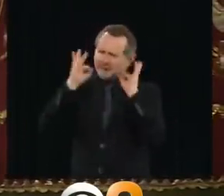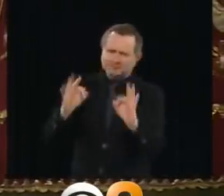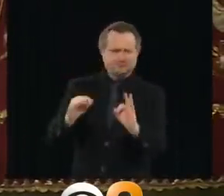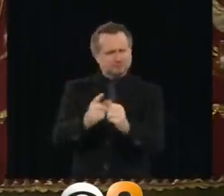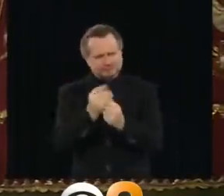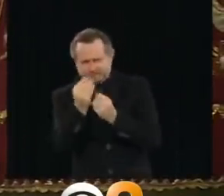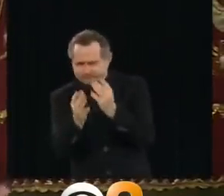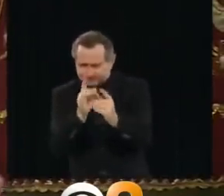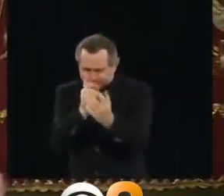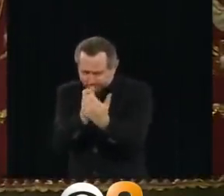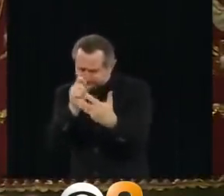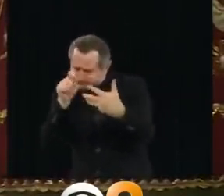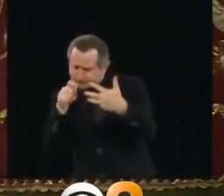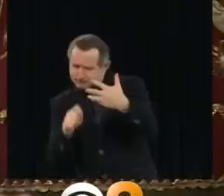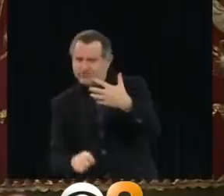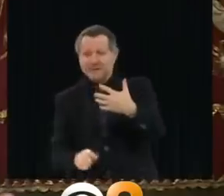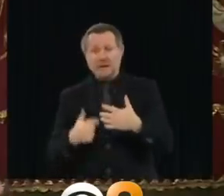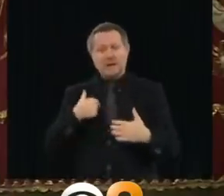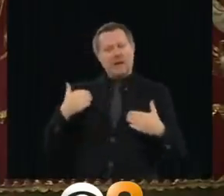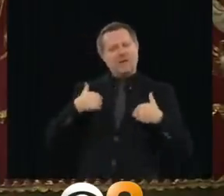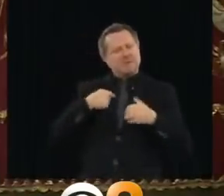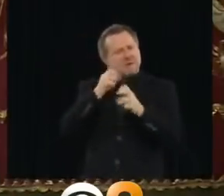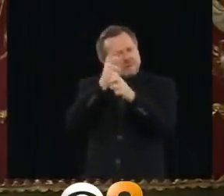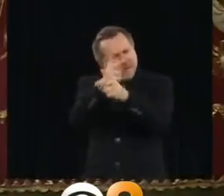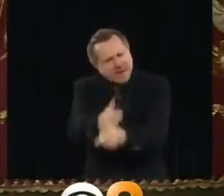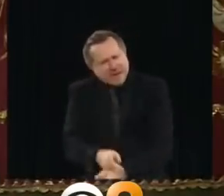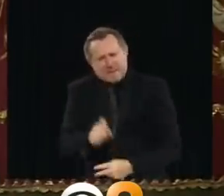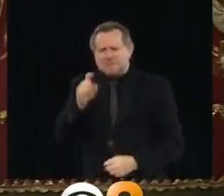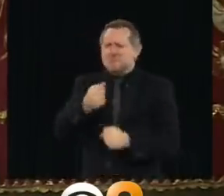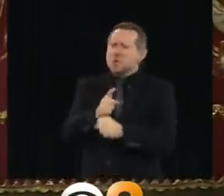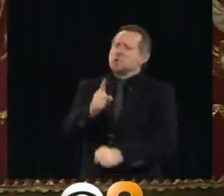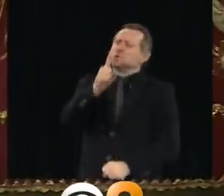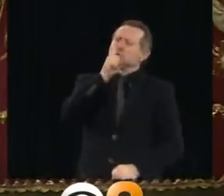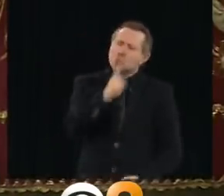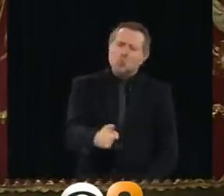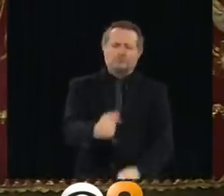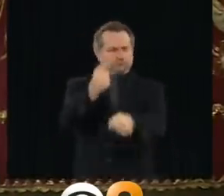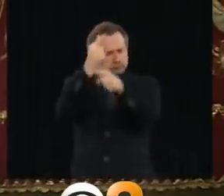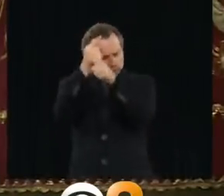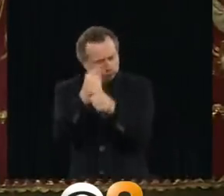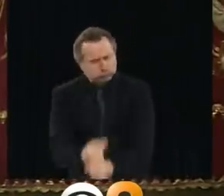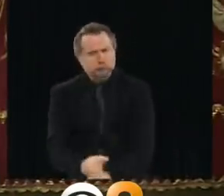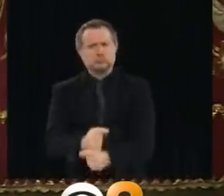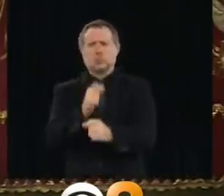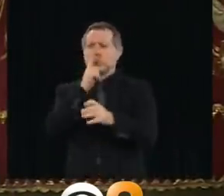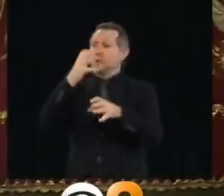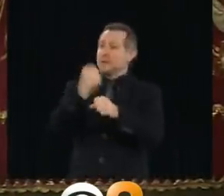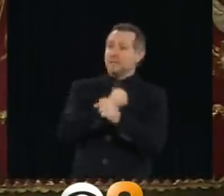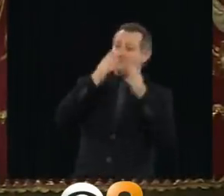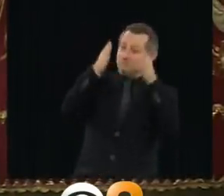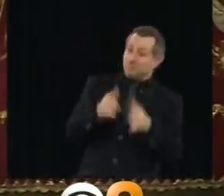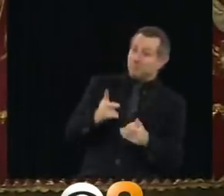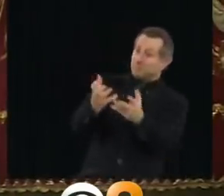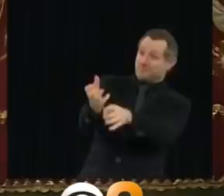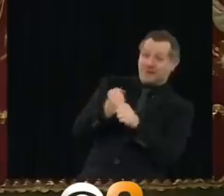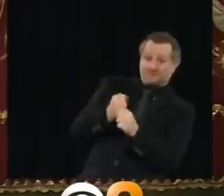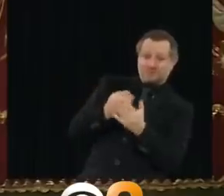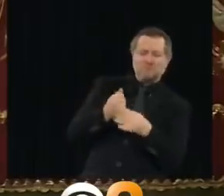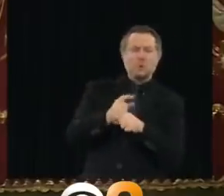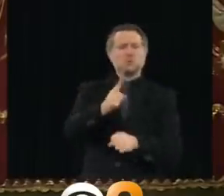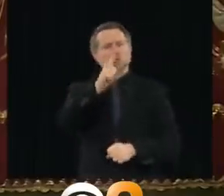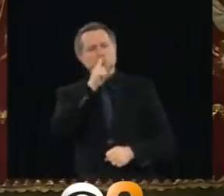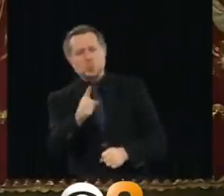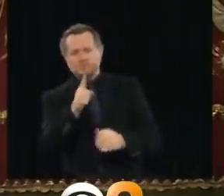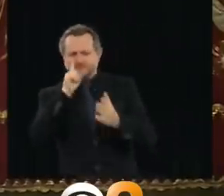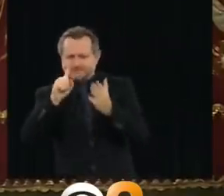we are maintaining a very careful balance of making sure that the people who are in need are getting the money that they need, and also being diligent and vetting people properly